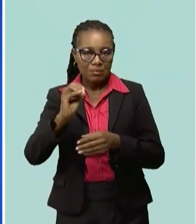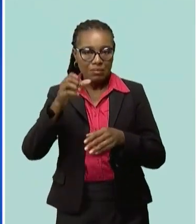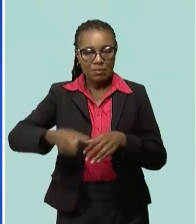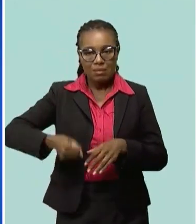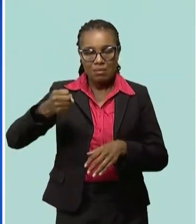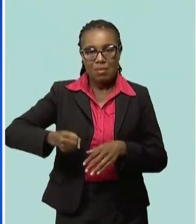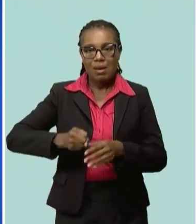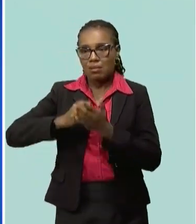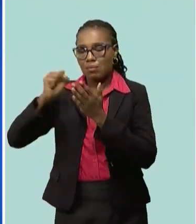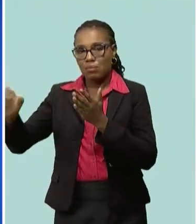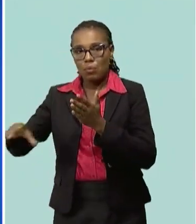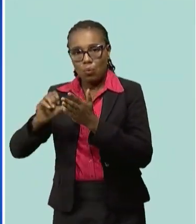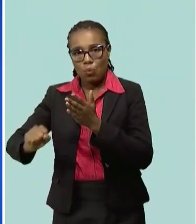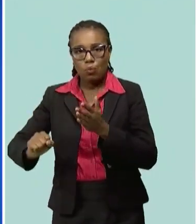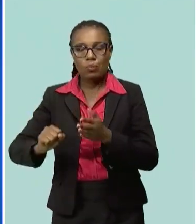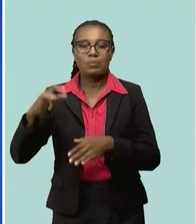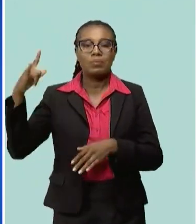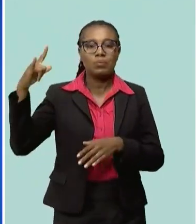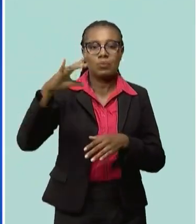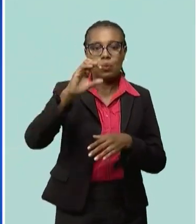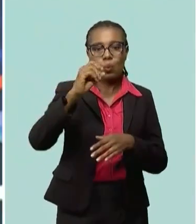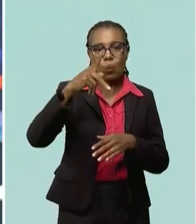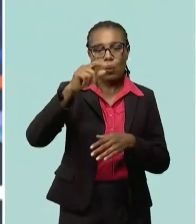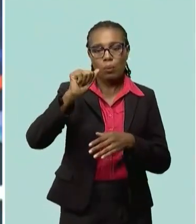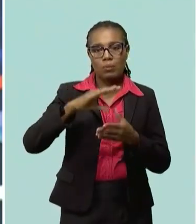in Barbados on Saturday.